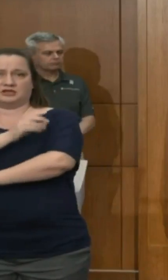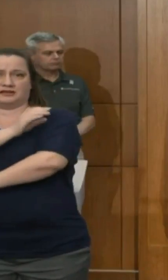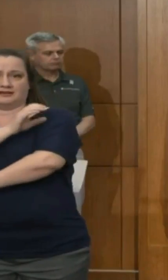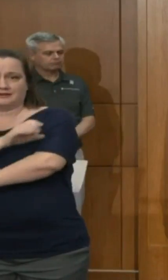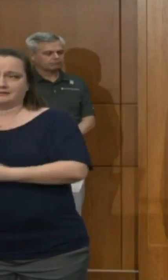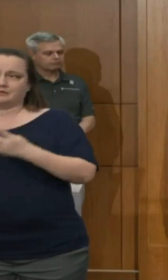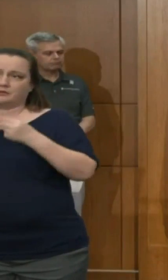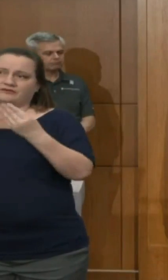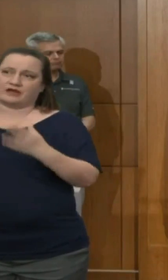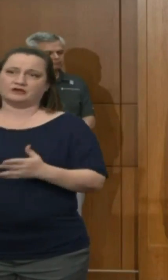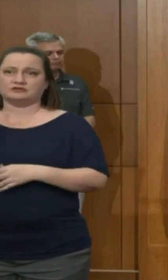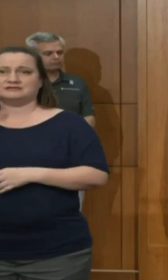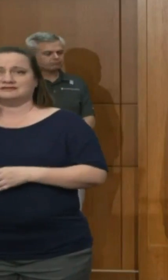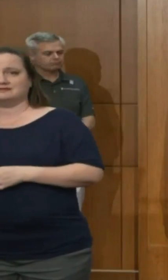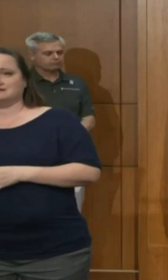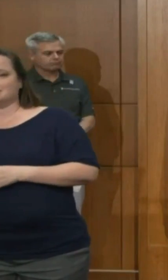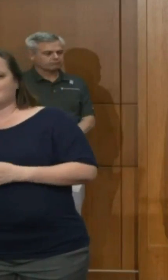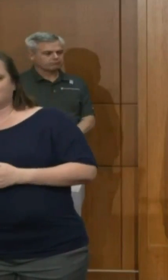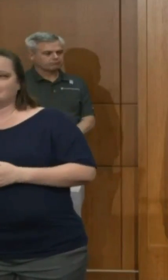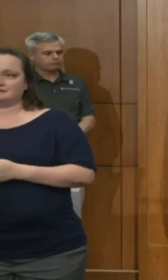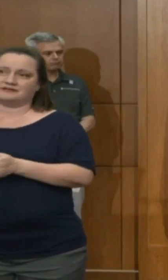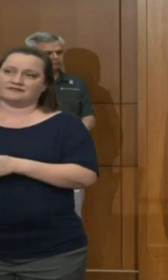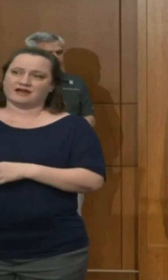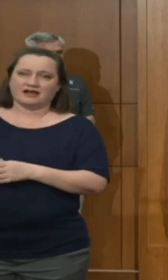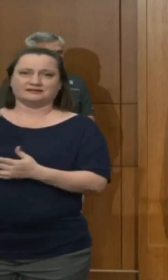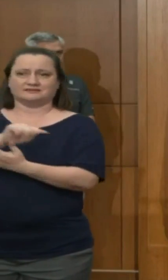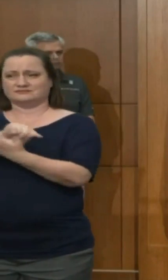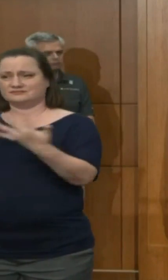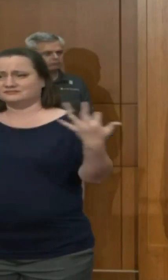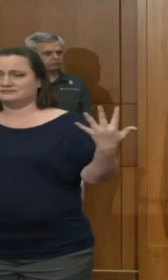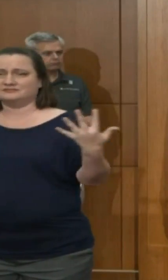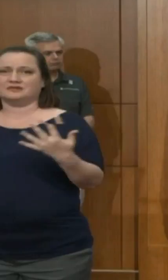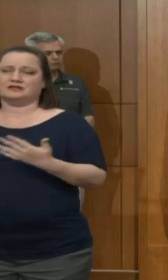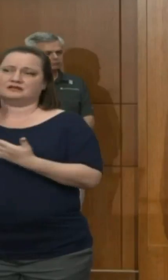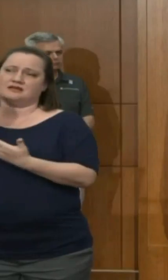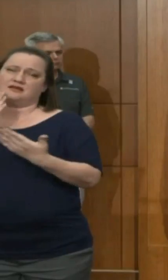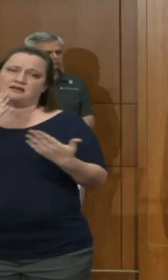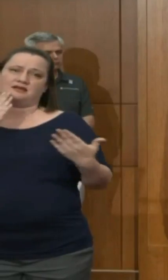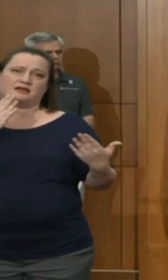the dentists, the veterinarians, I thank them because they've sacrificed to do the right things.